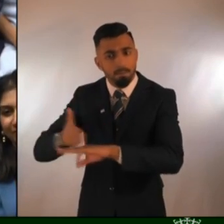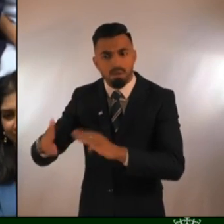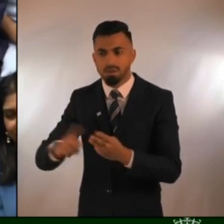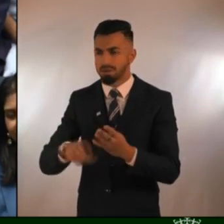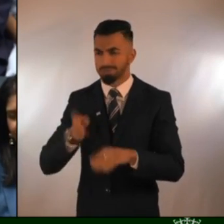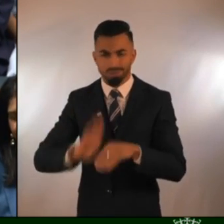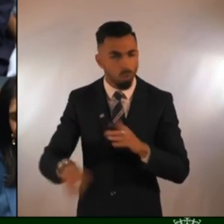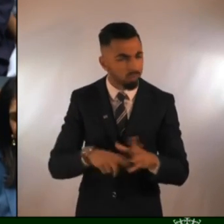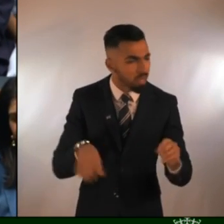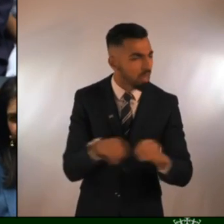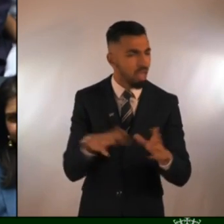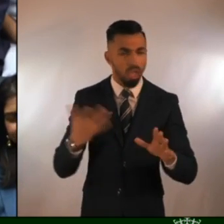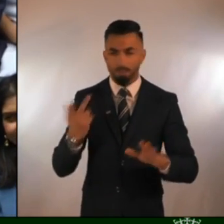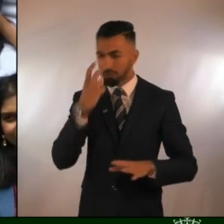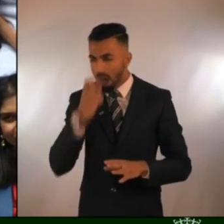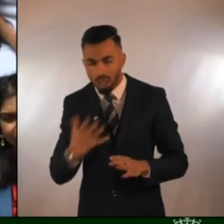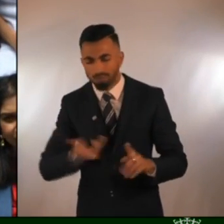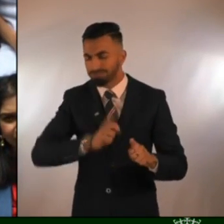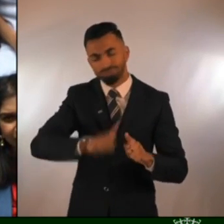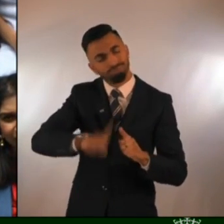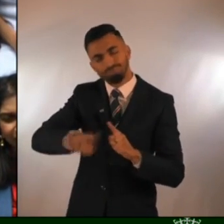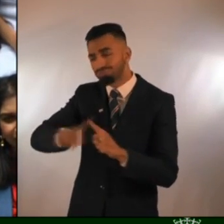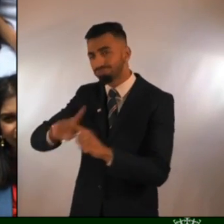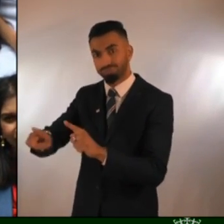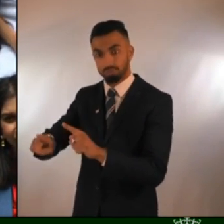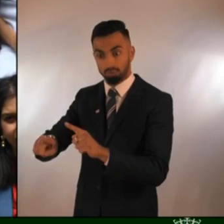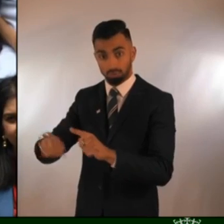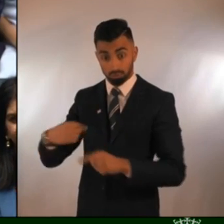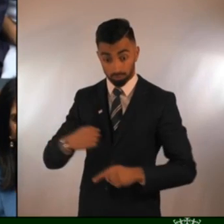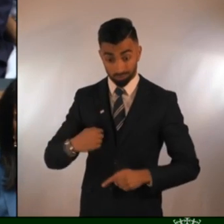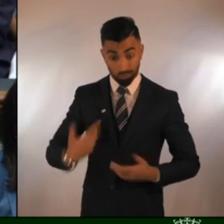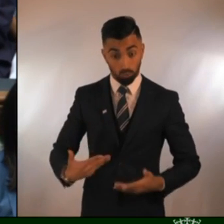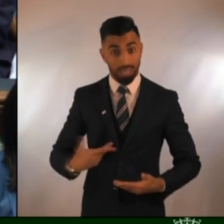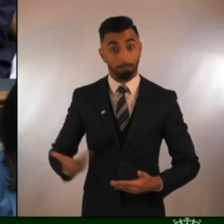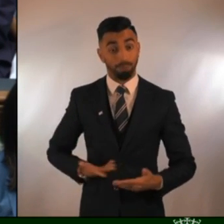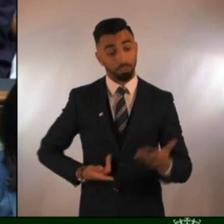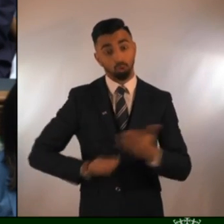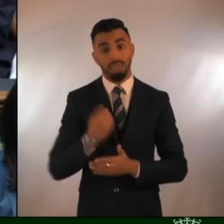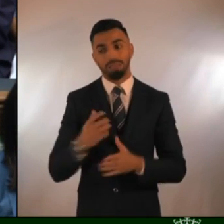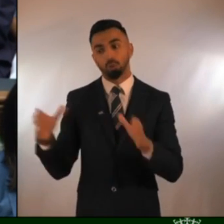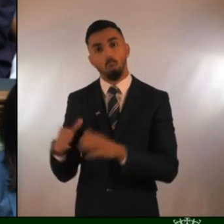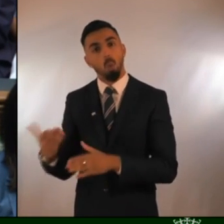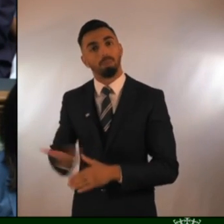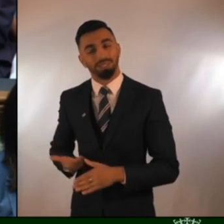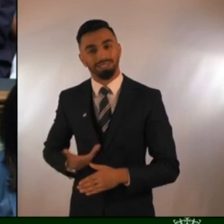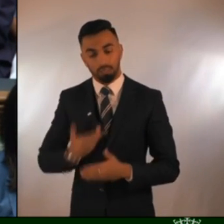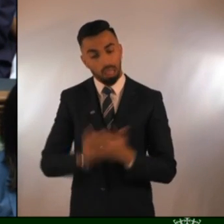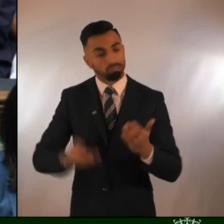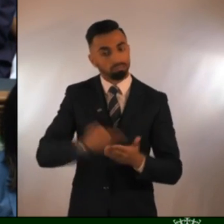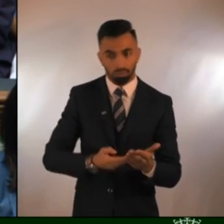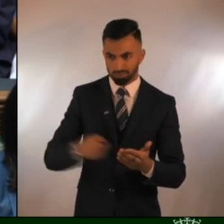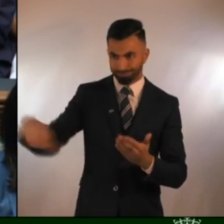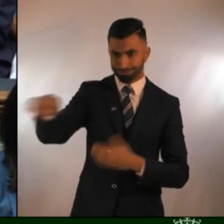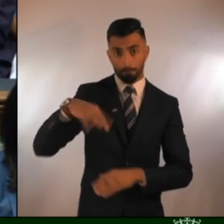clubs, nightclubs, clubhouses, guest houses, they would not benefit from today's measure, but they could be some of the hardest